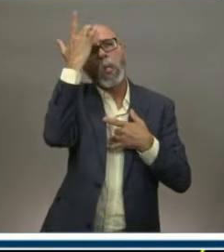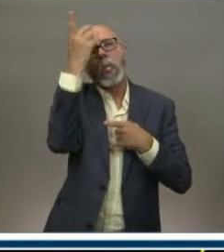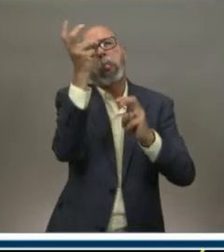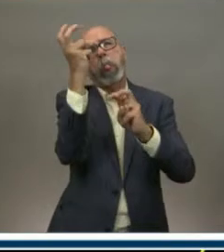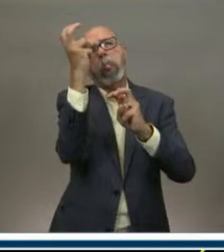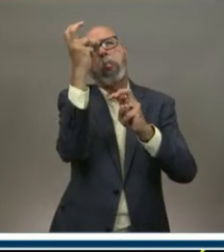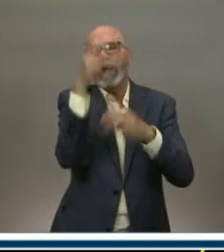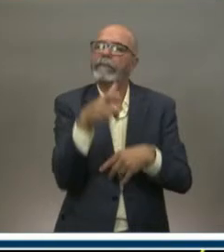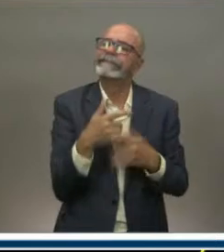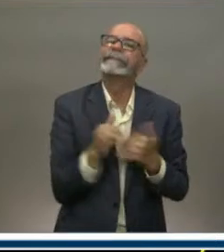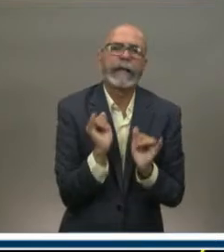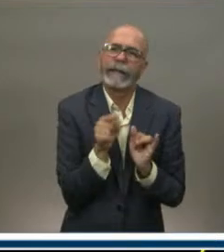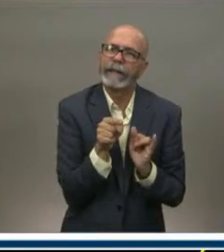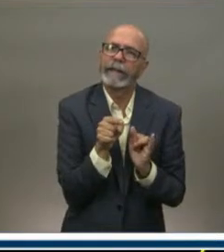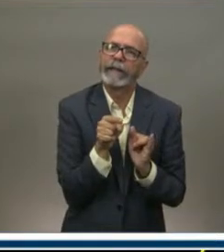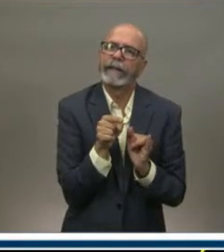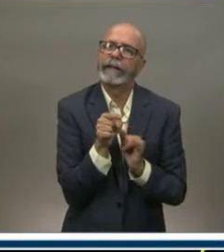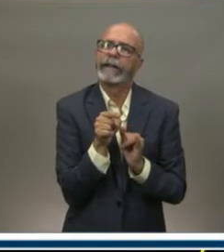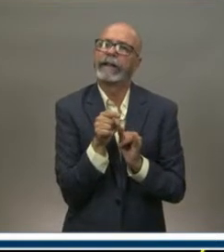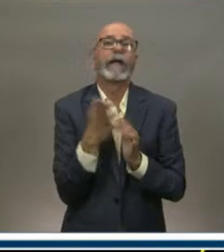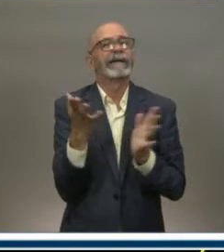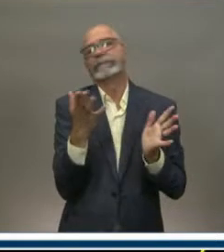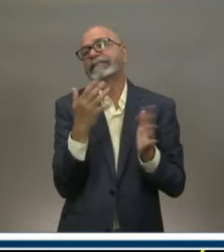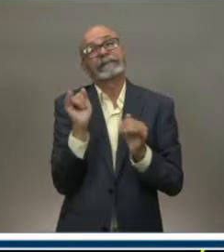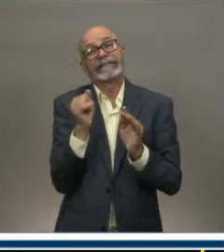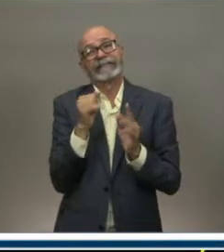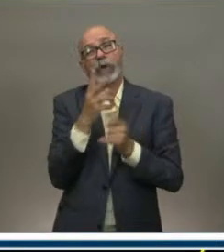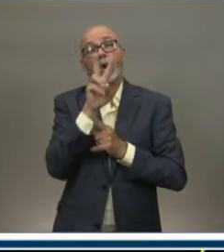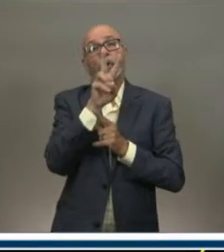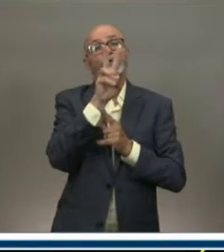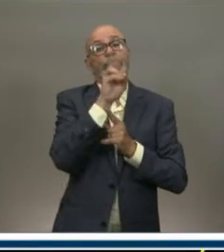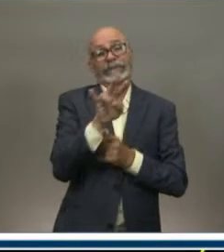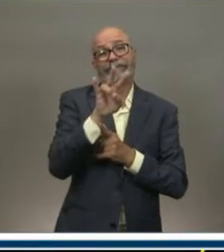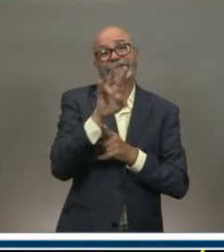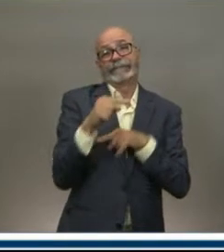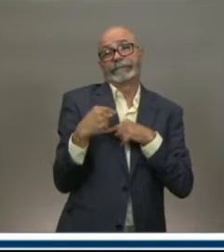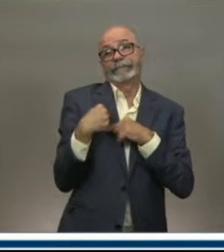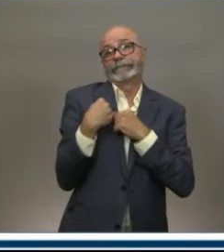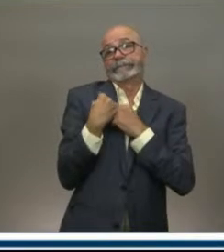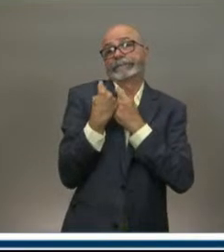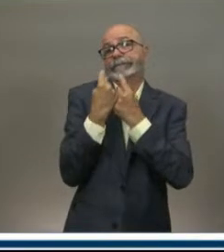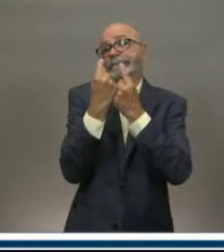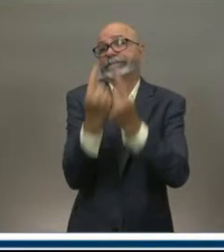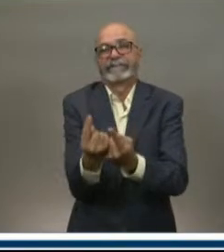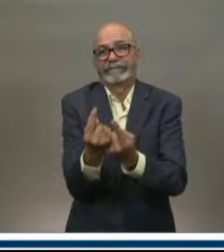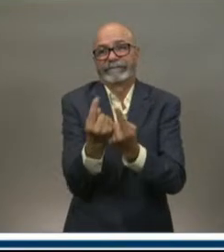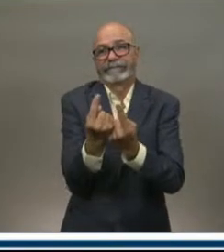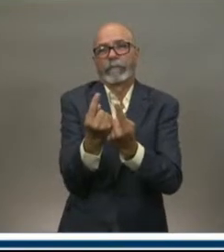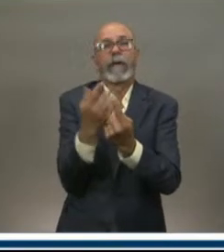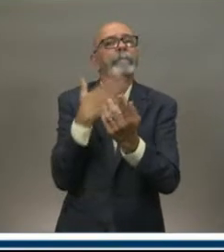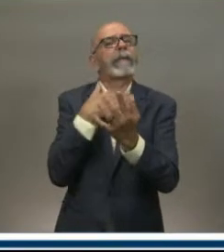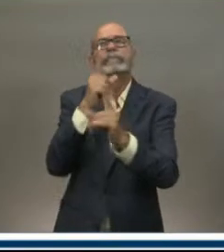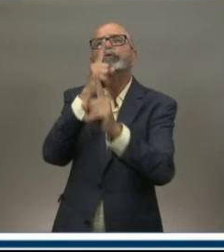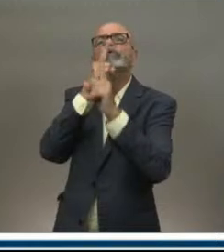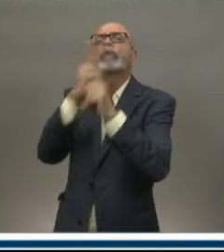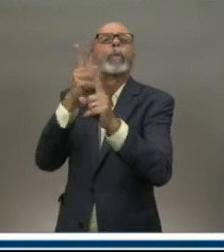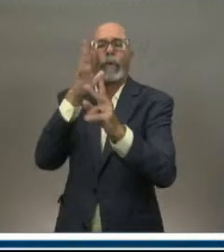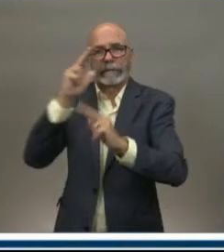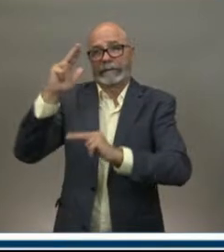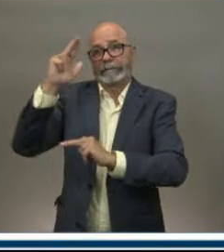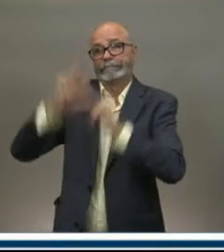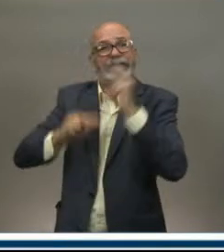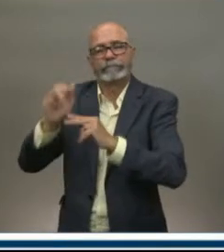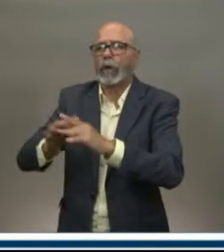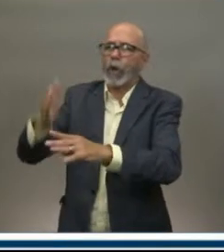since about 2007, our standards in place are for building and renovating constructions, including the